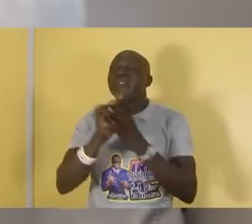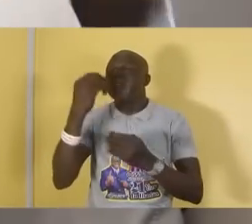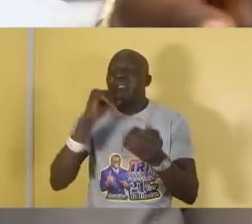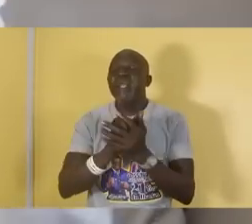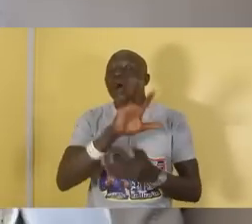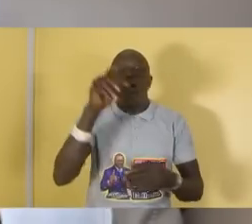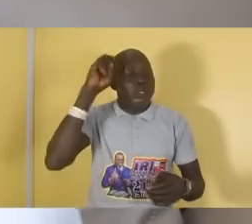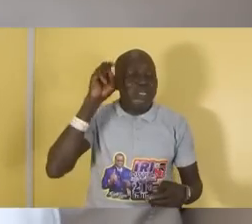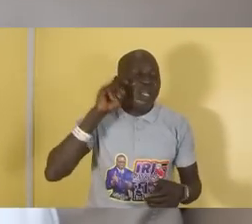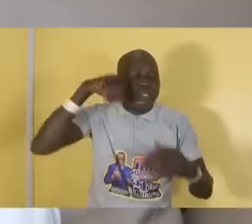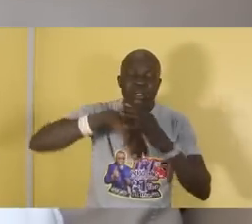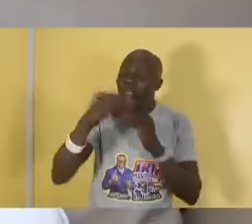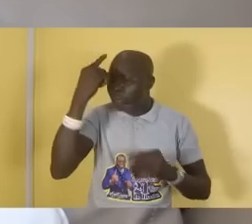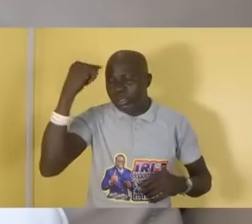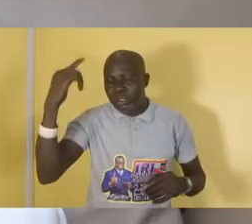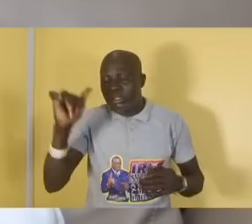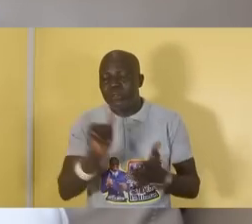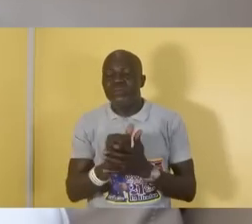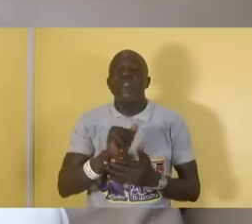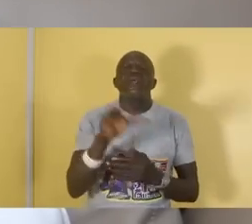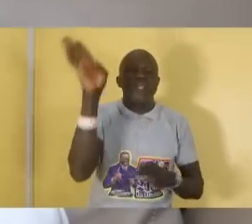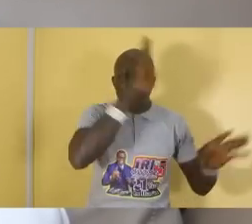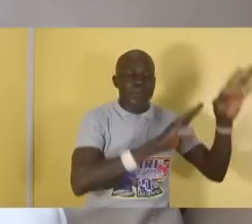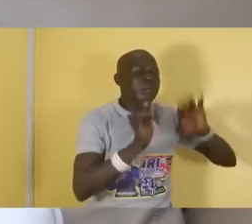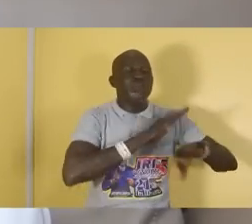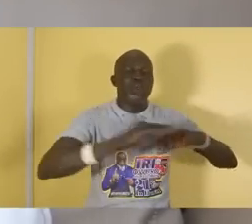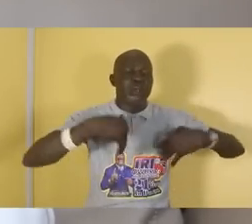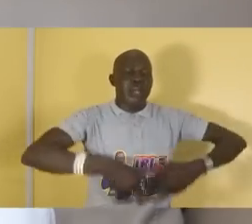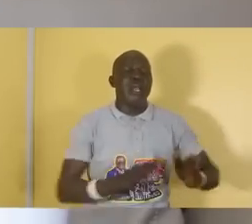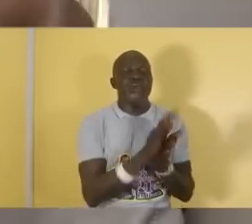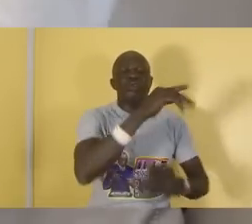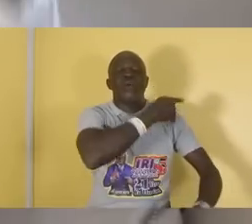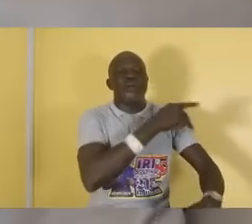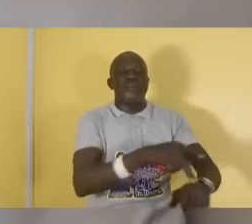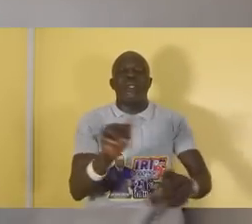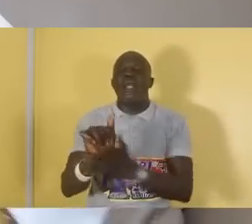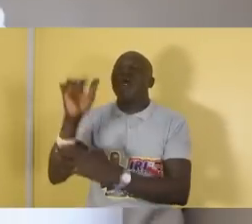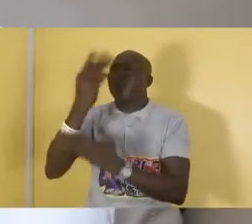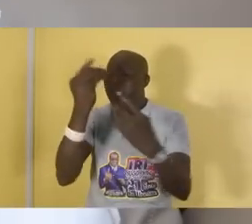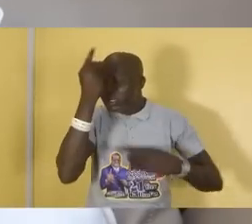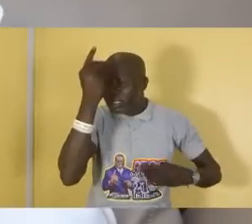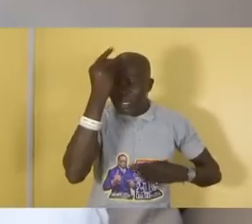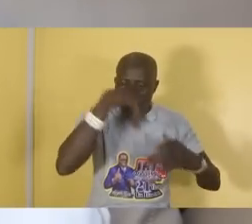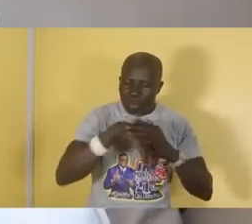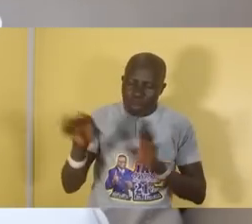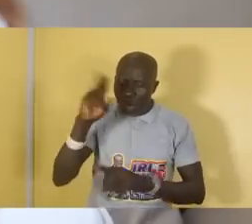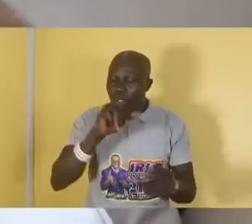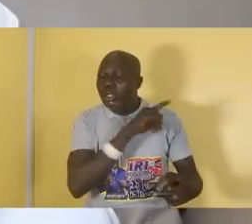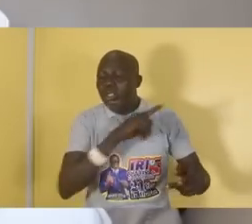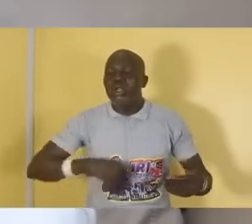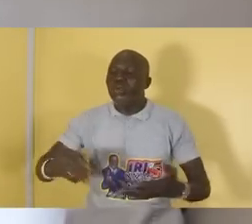are bringing. Eating of God that makes you not enjoy yourself. That's what you do to conceive. The sickness is